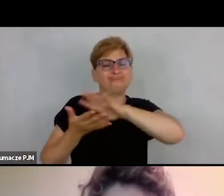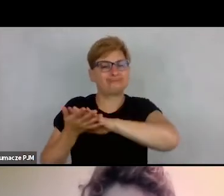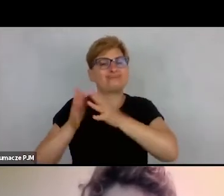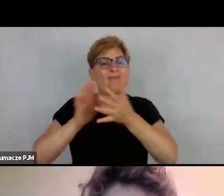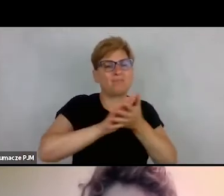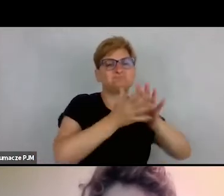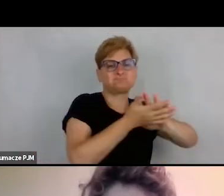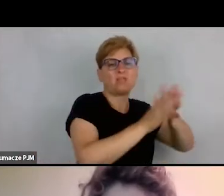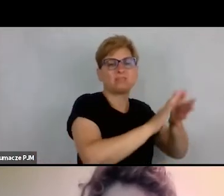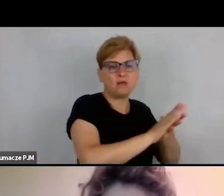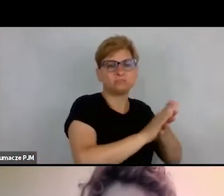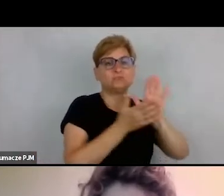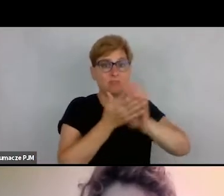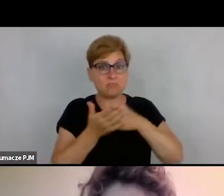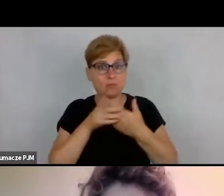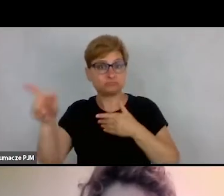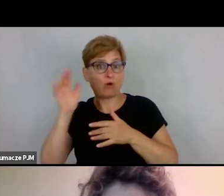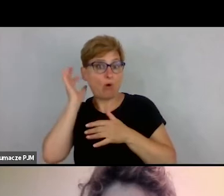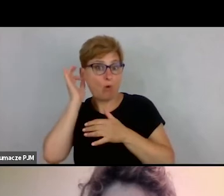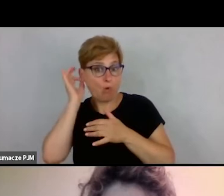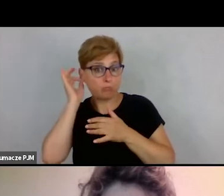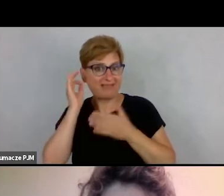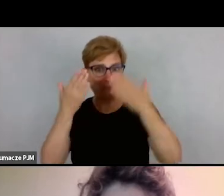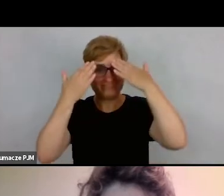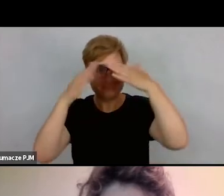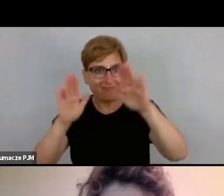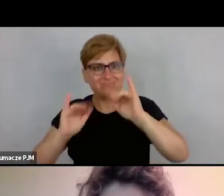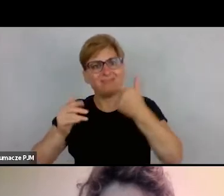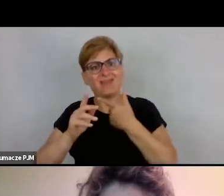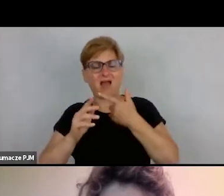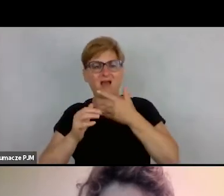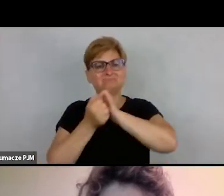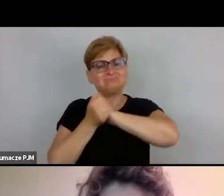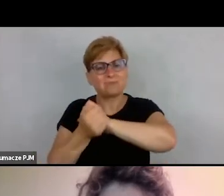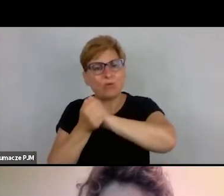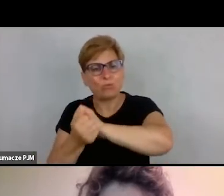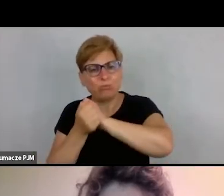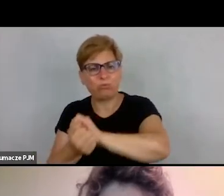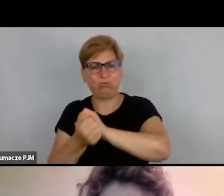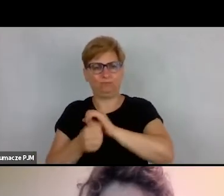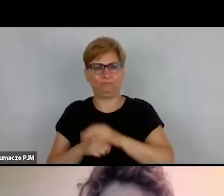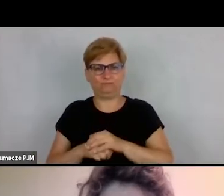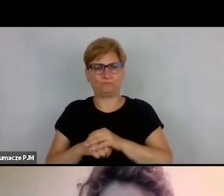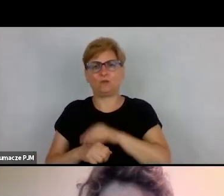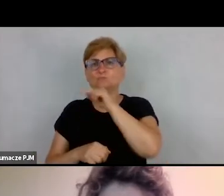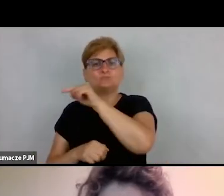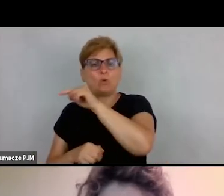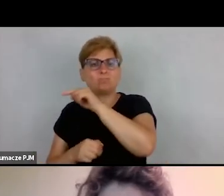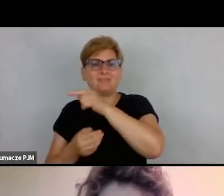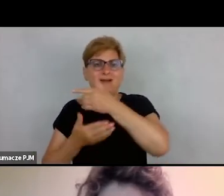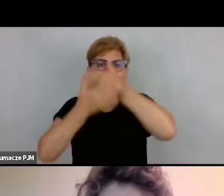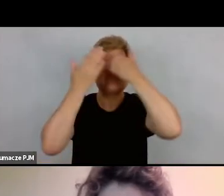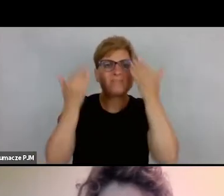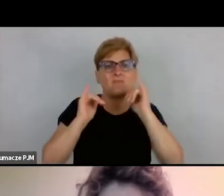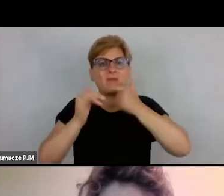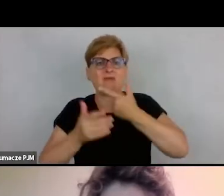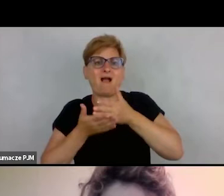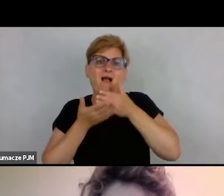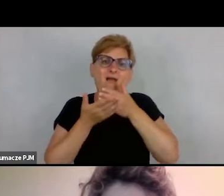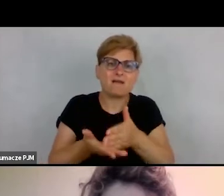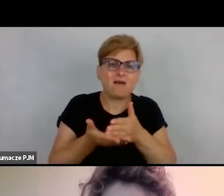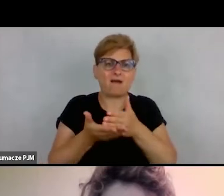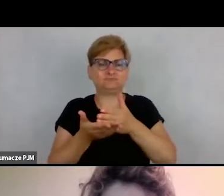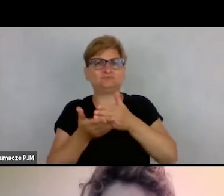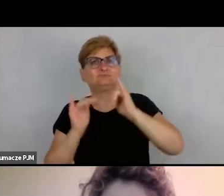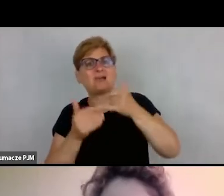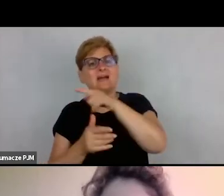HIV vulnerability. So the Men as Partners Network was set up to promote gender equality and reduce women